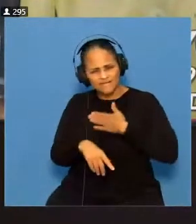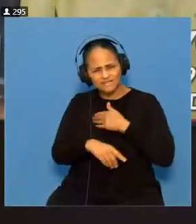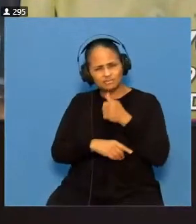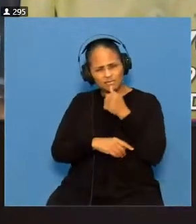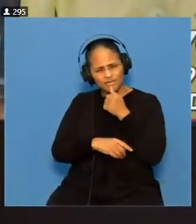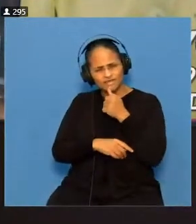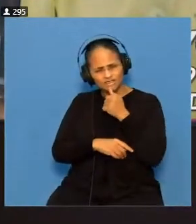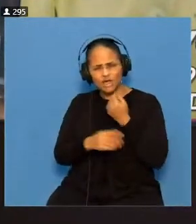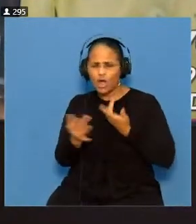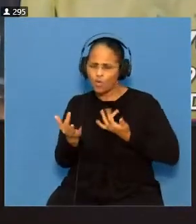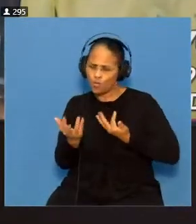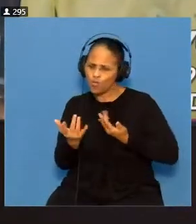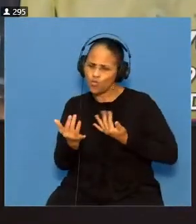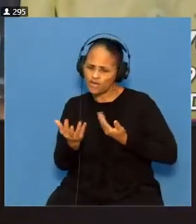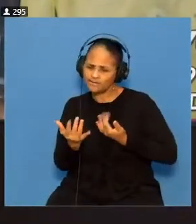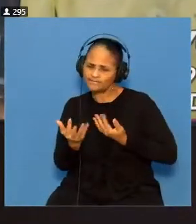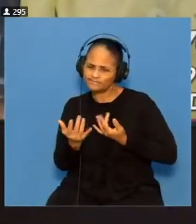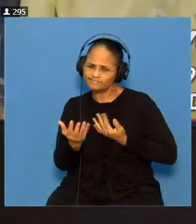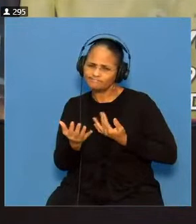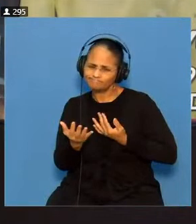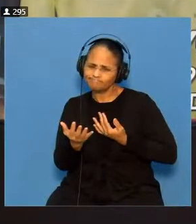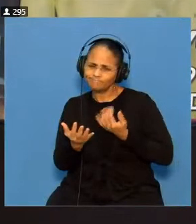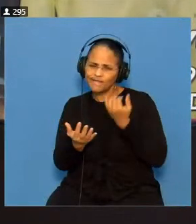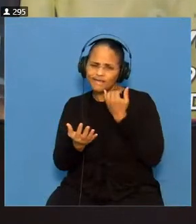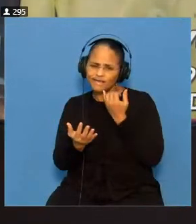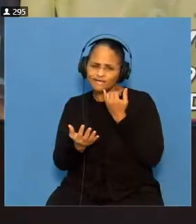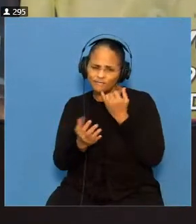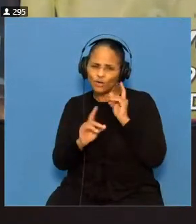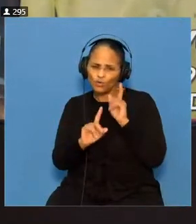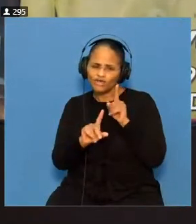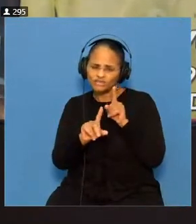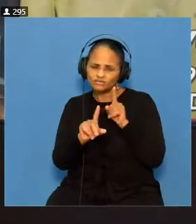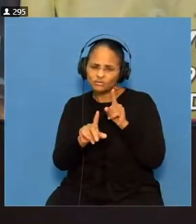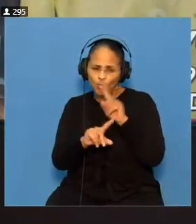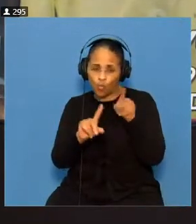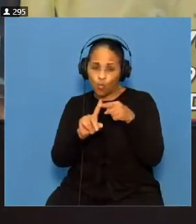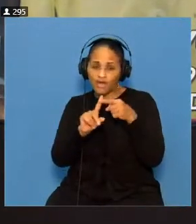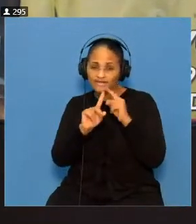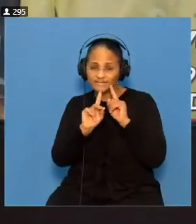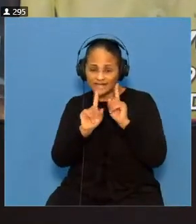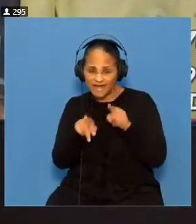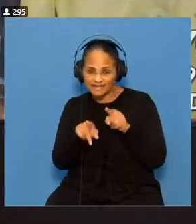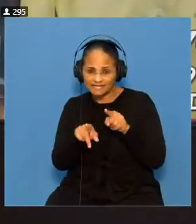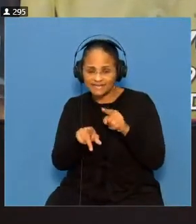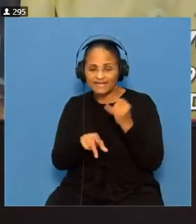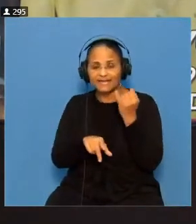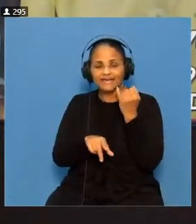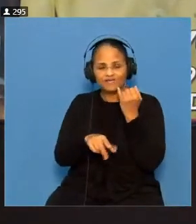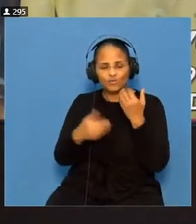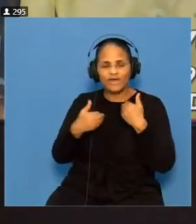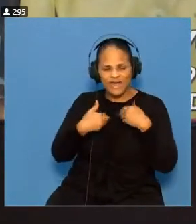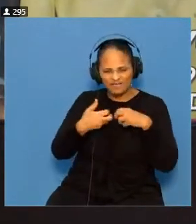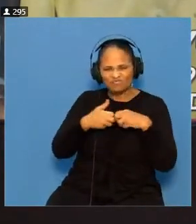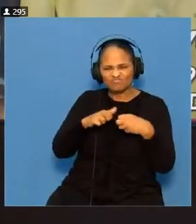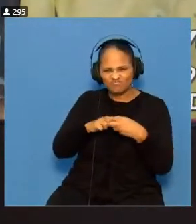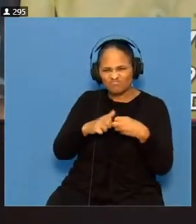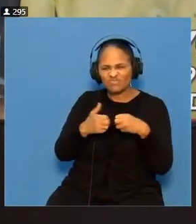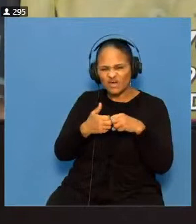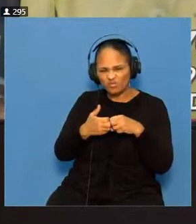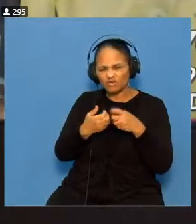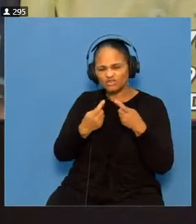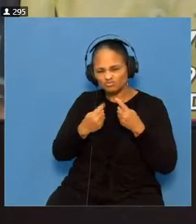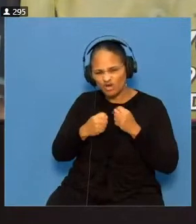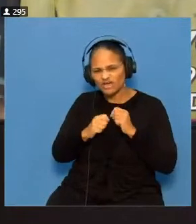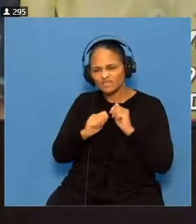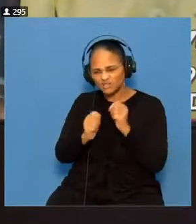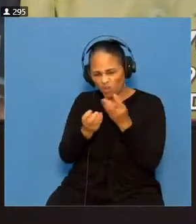patient and wait online until such time as the question is answered. Admittingly, there is an issue that we're trying to resolve with respect to the